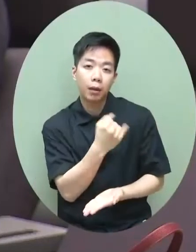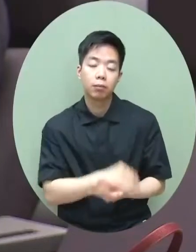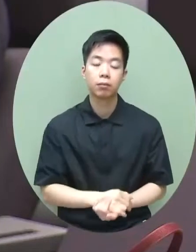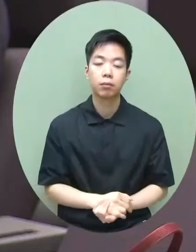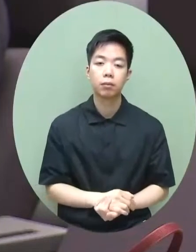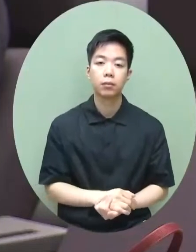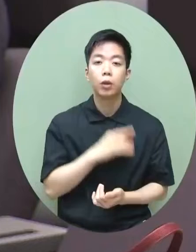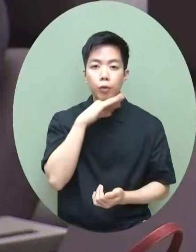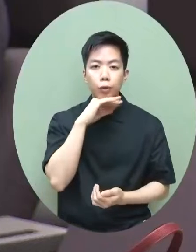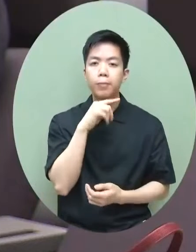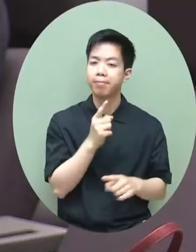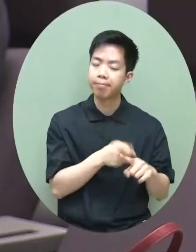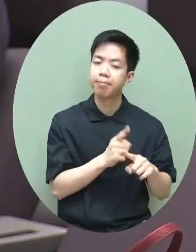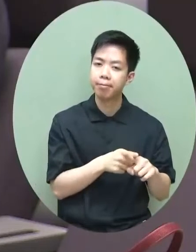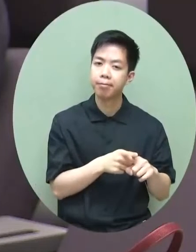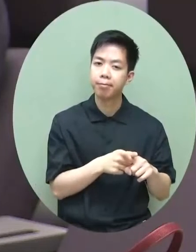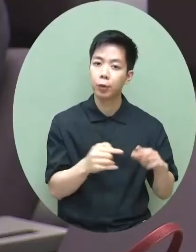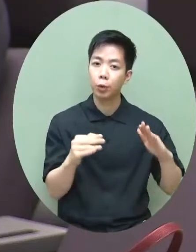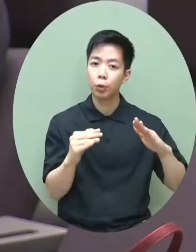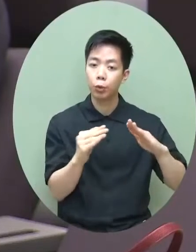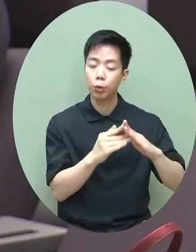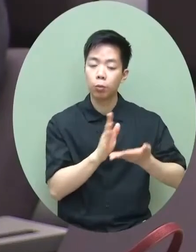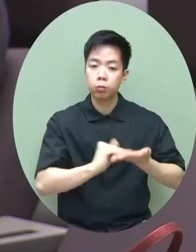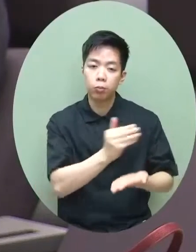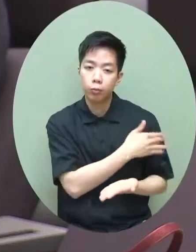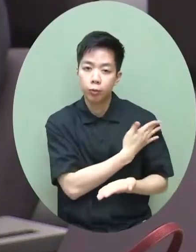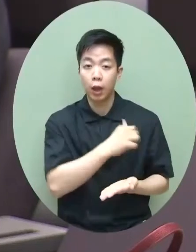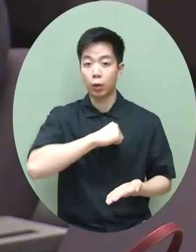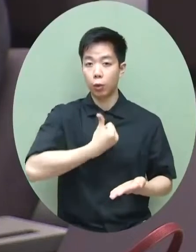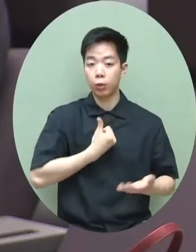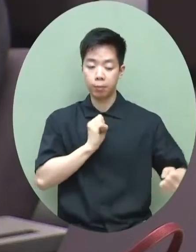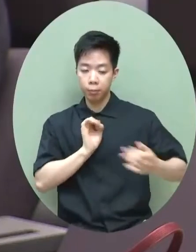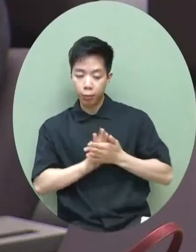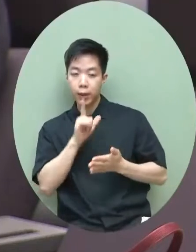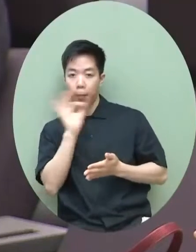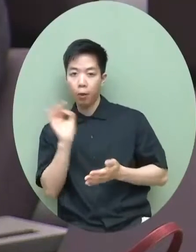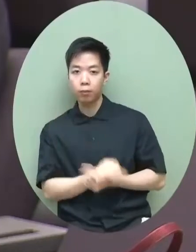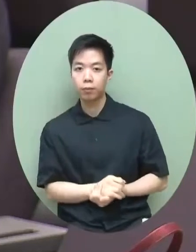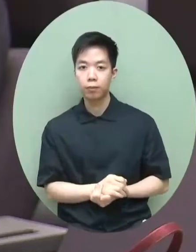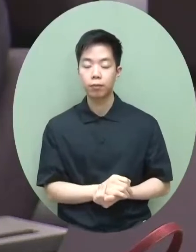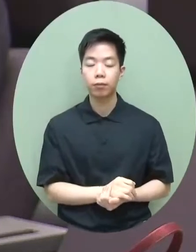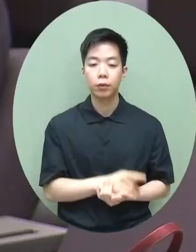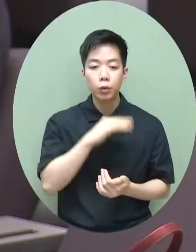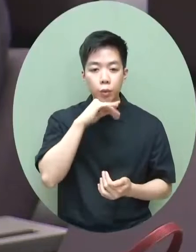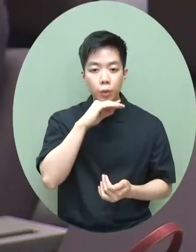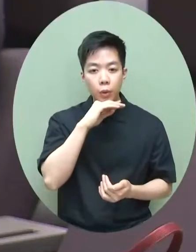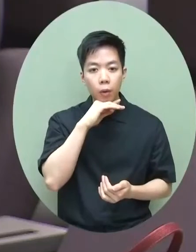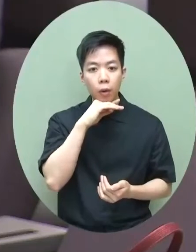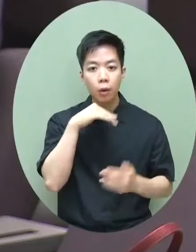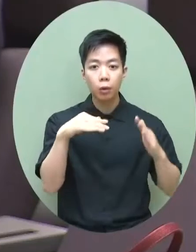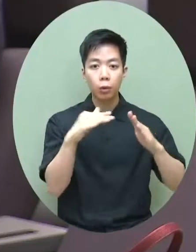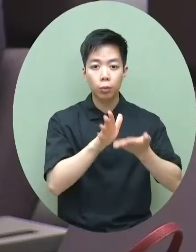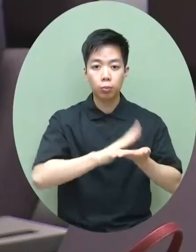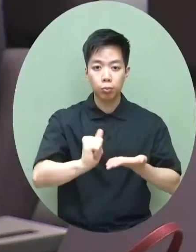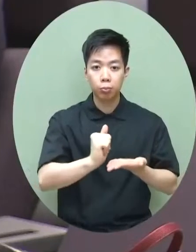what about if it's a domestic helper? Was the employer infected? If not, then what about her family or his family members? Were they